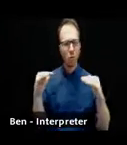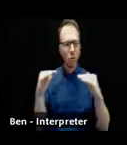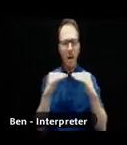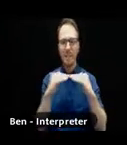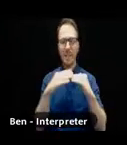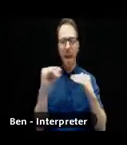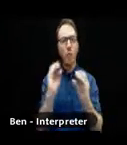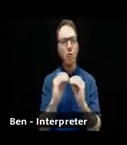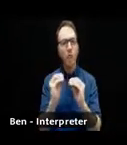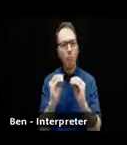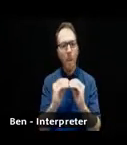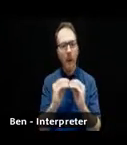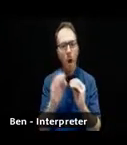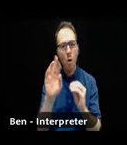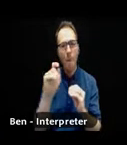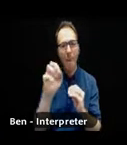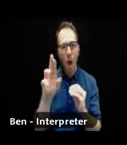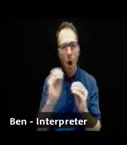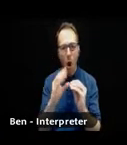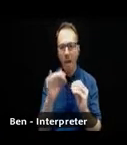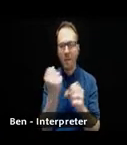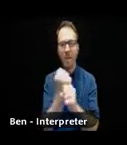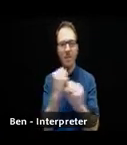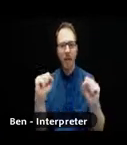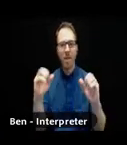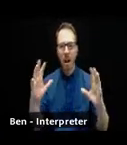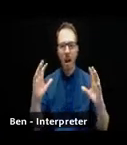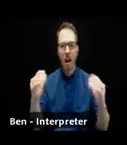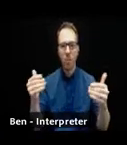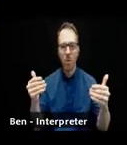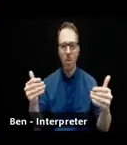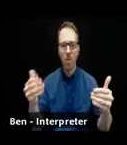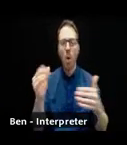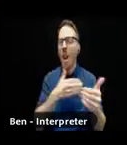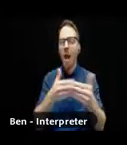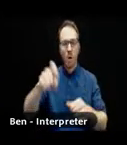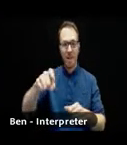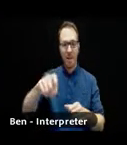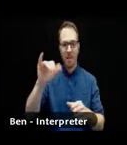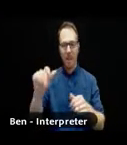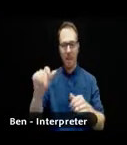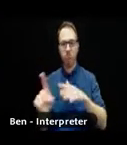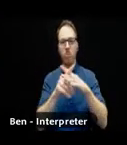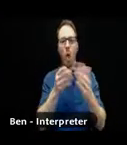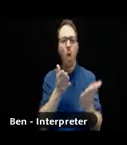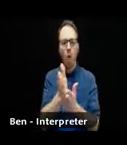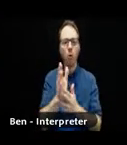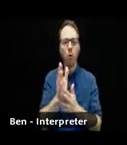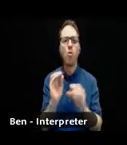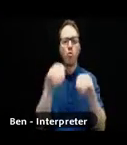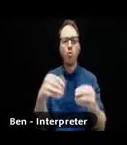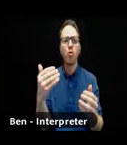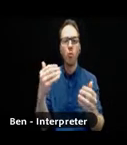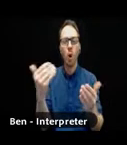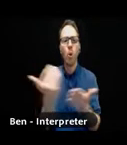repair and safety, and whatever the needs are that arose through the restorative justice process getting